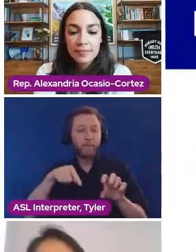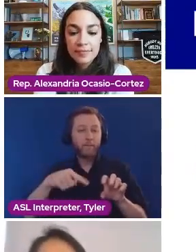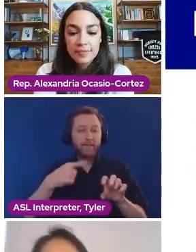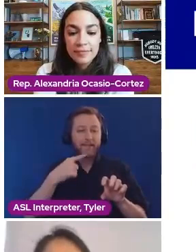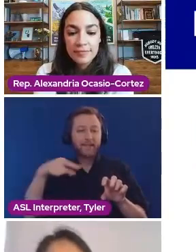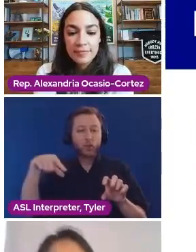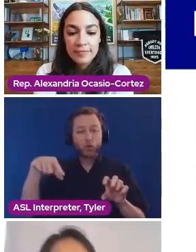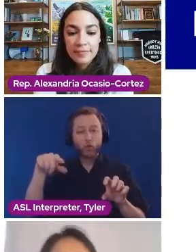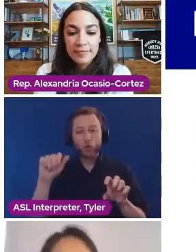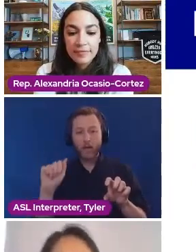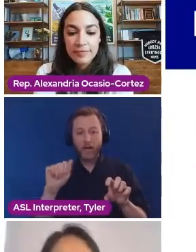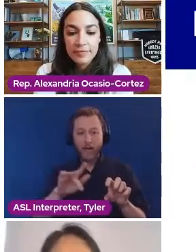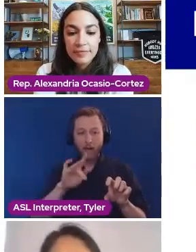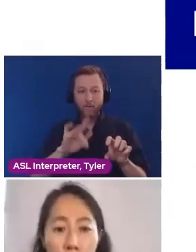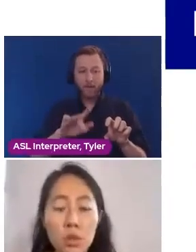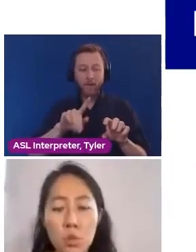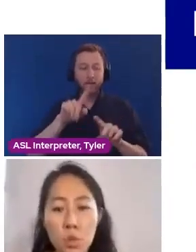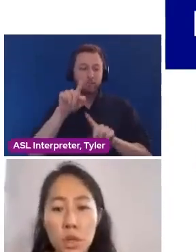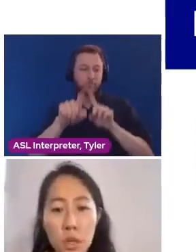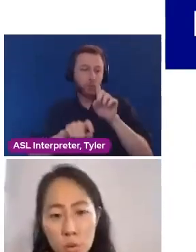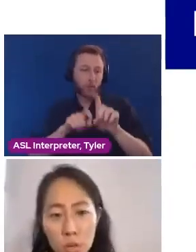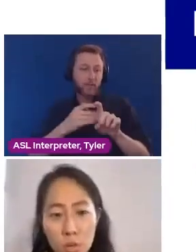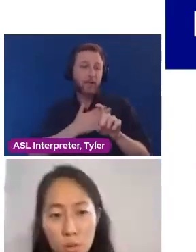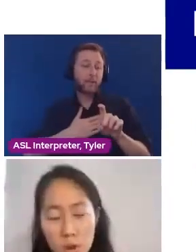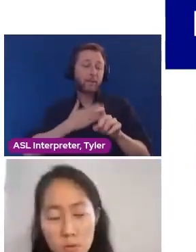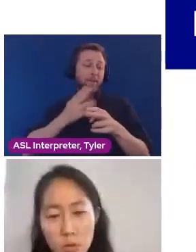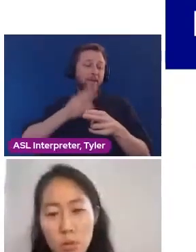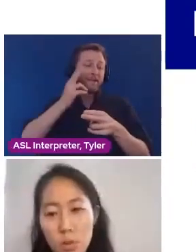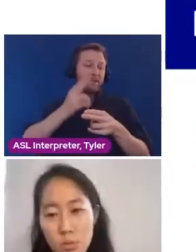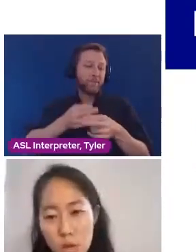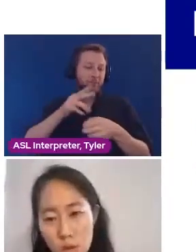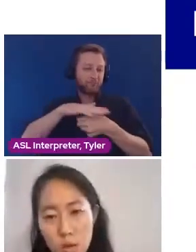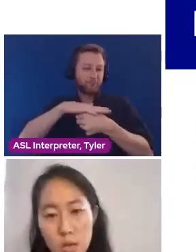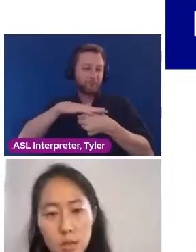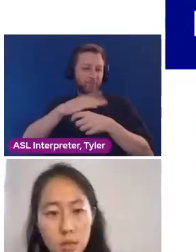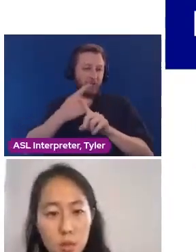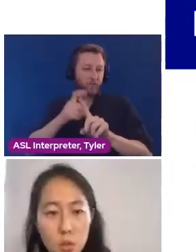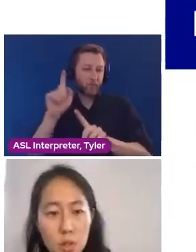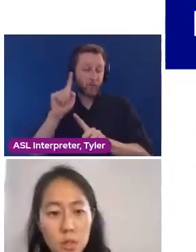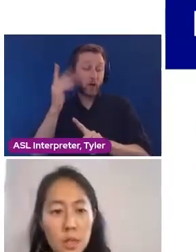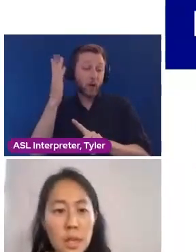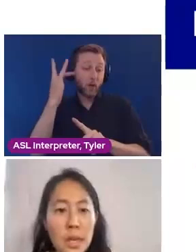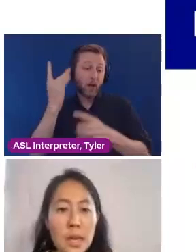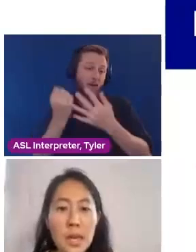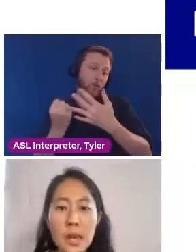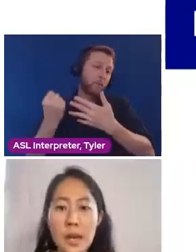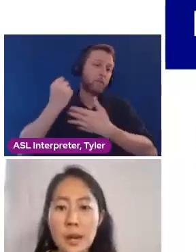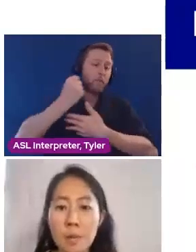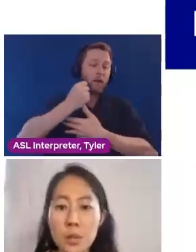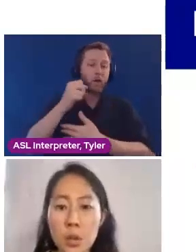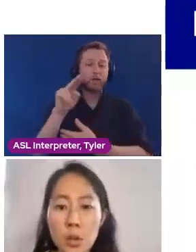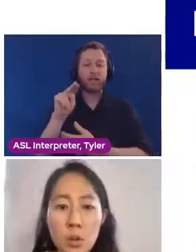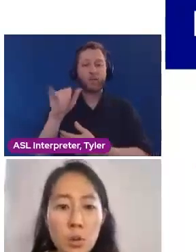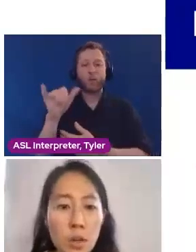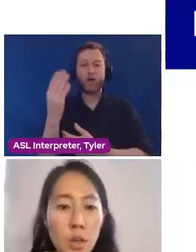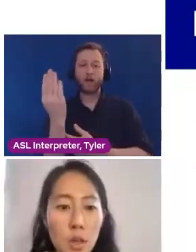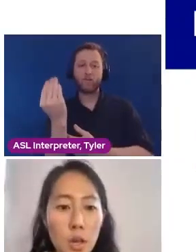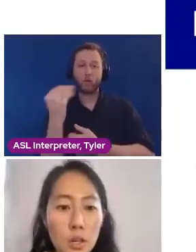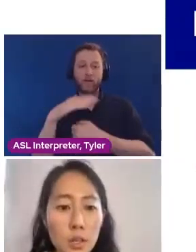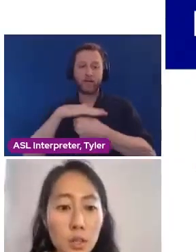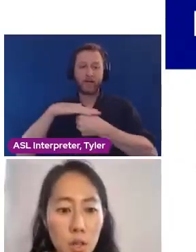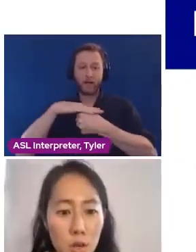questions. And when you do, please do mention what neighborhood you're from so that we can prioritize constituents.